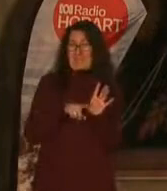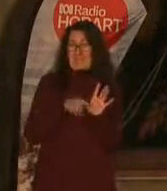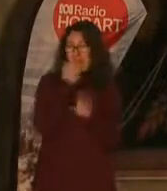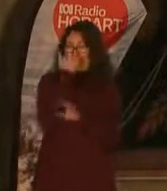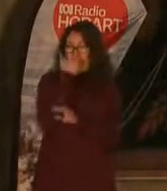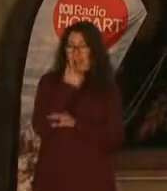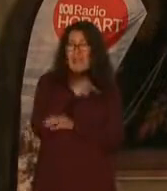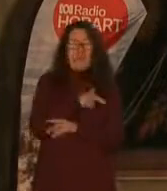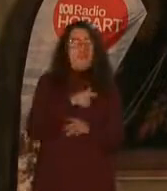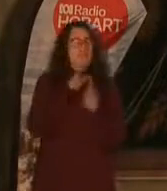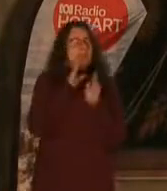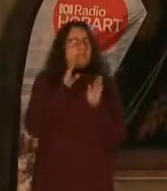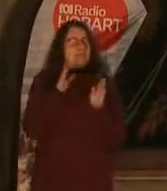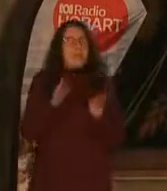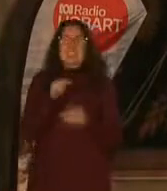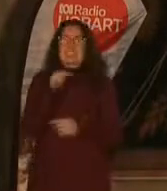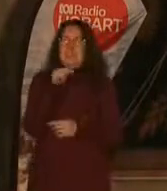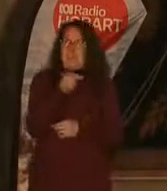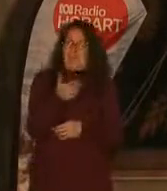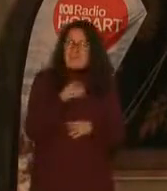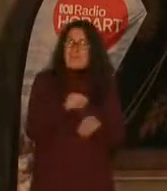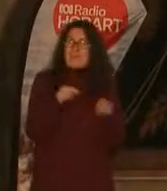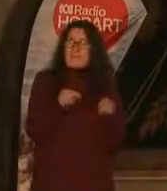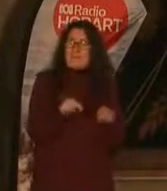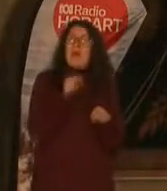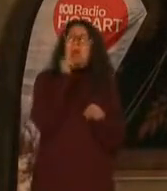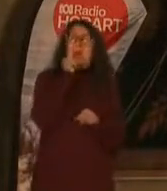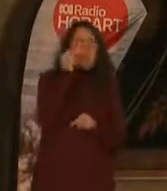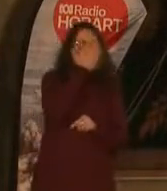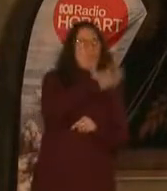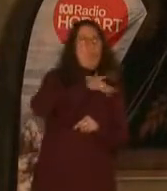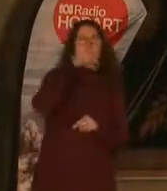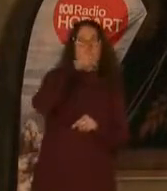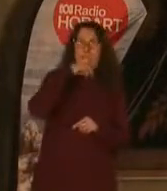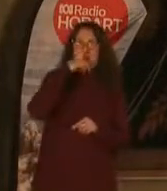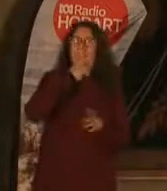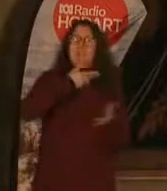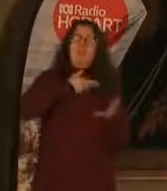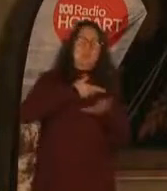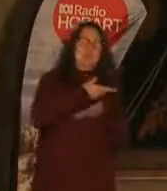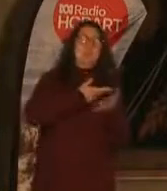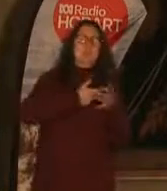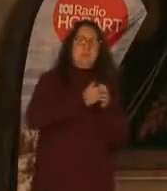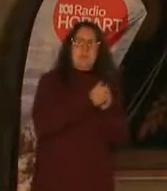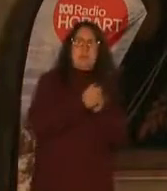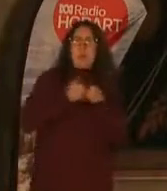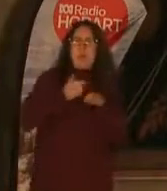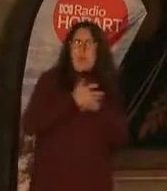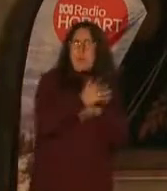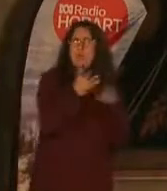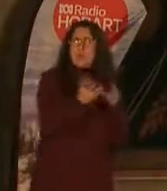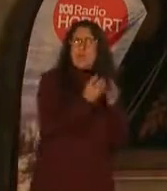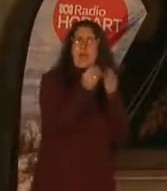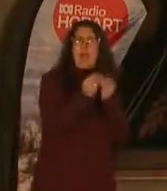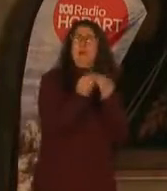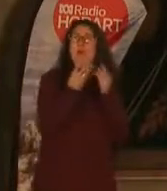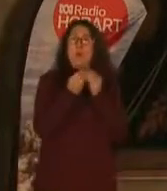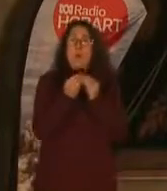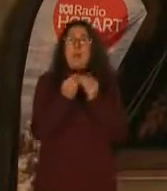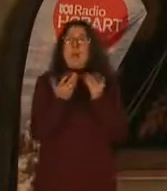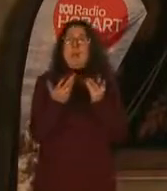that's a combination of Aboriginal people working, using